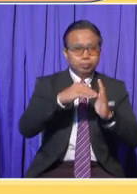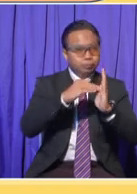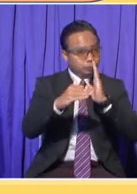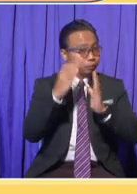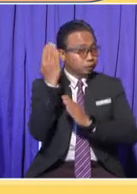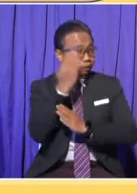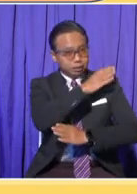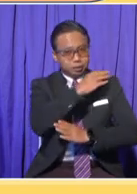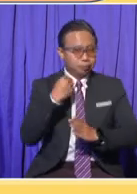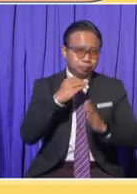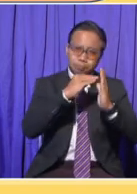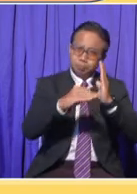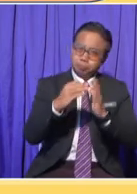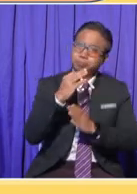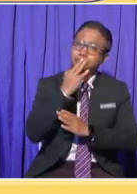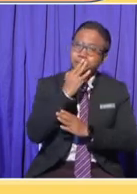improper fractions?